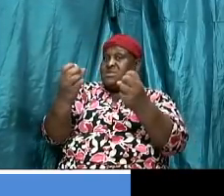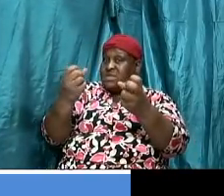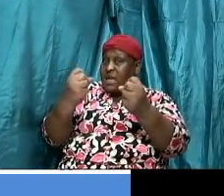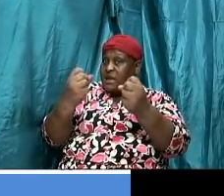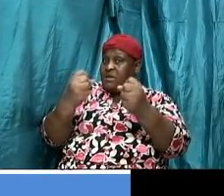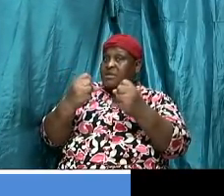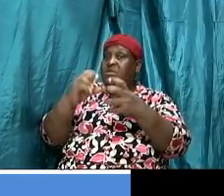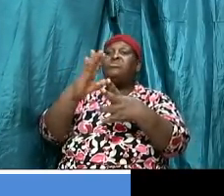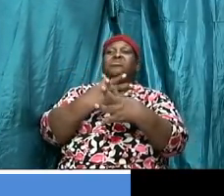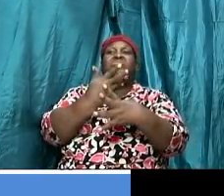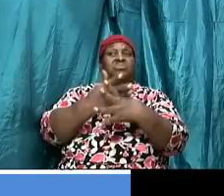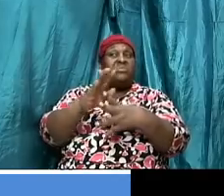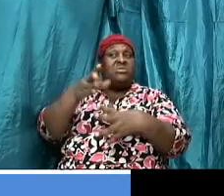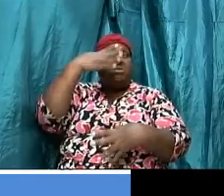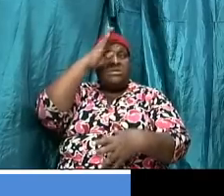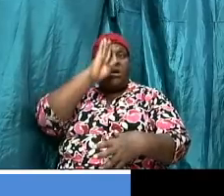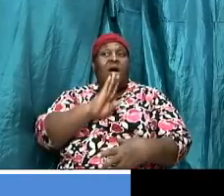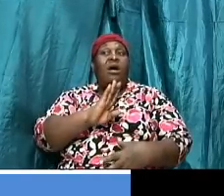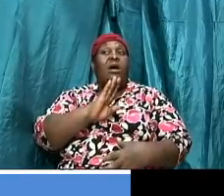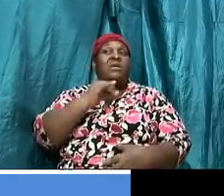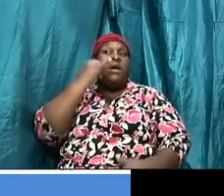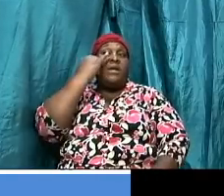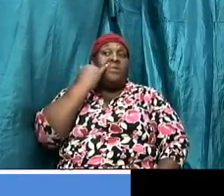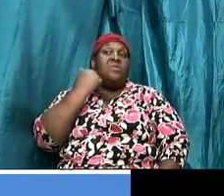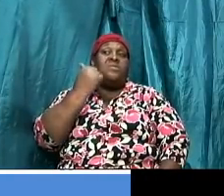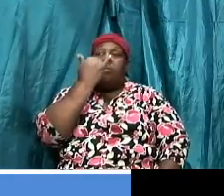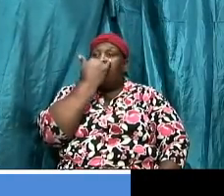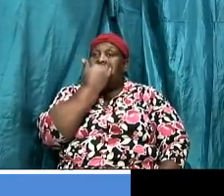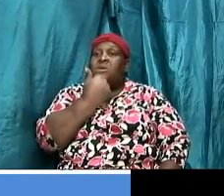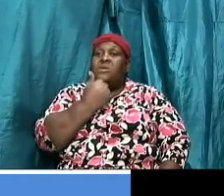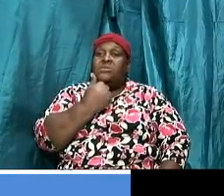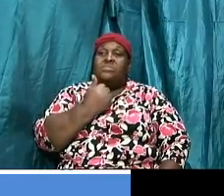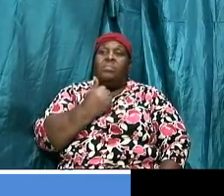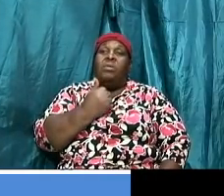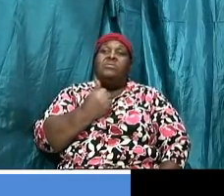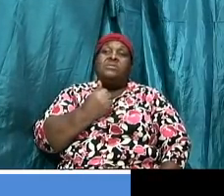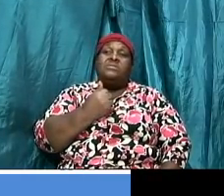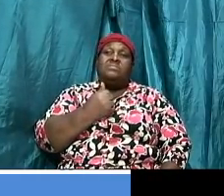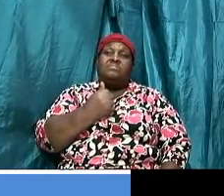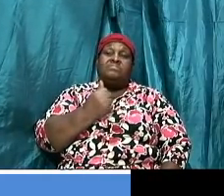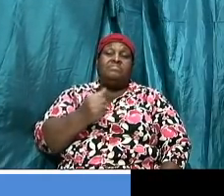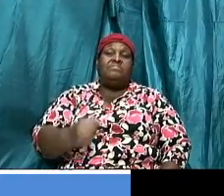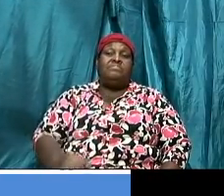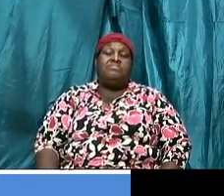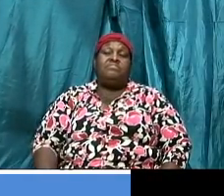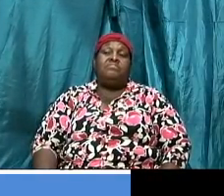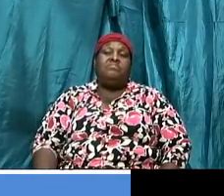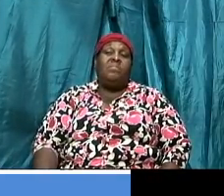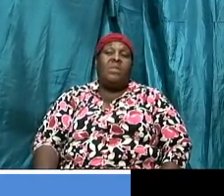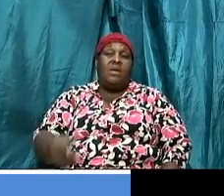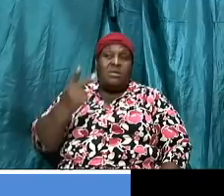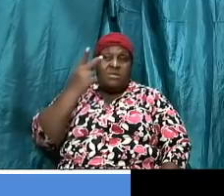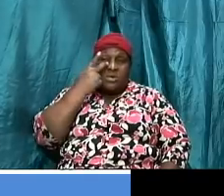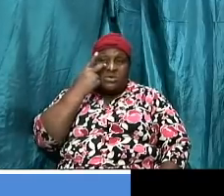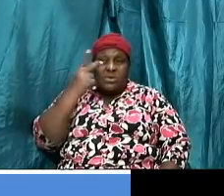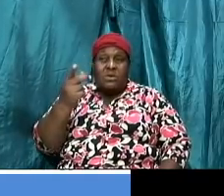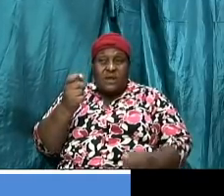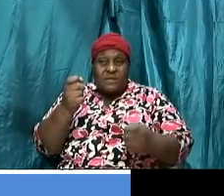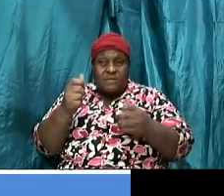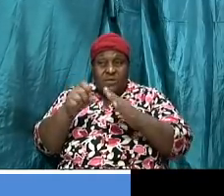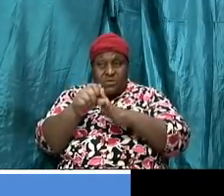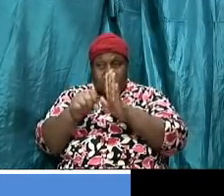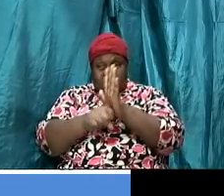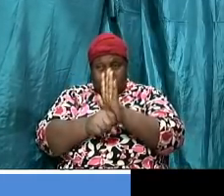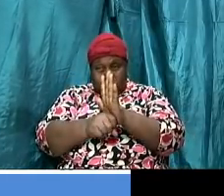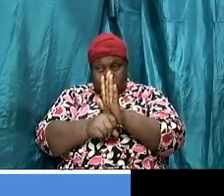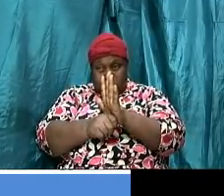And I know I'm going a little bit fast, but I'm going to break it down a little bit to bring up the point what I'm trying to make it. Now let us look at few scriptures that confirm